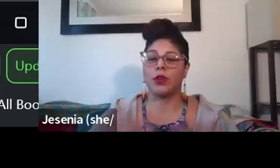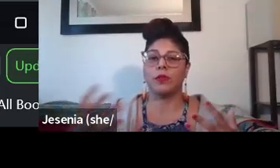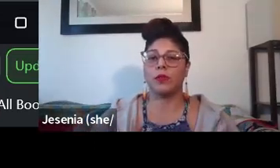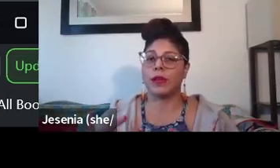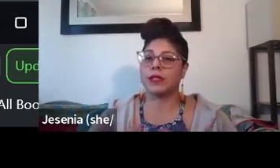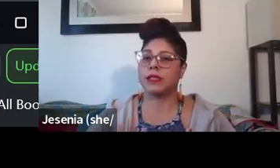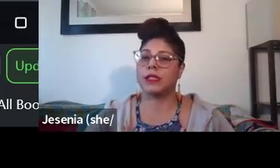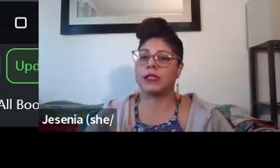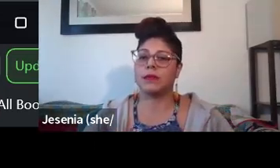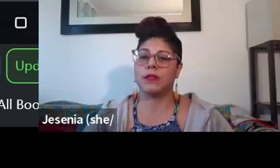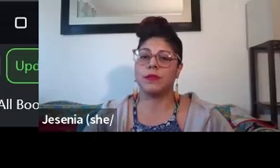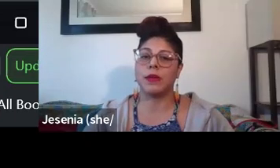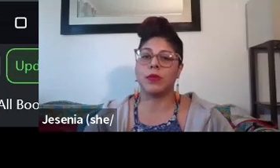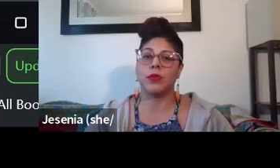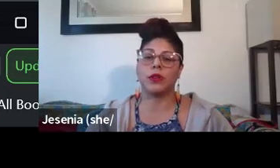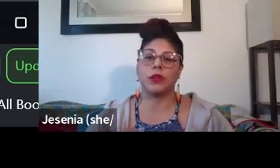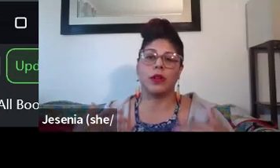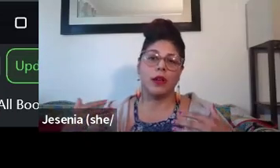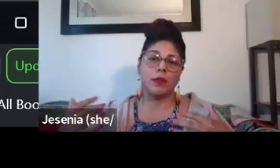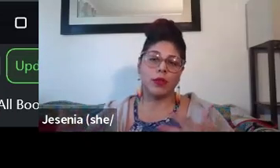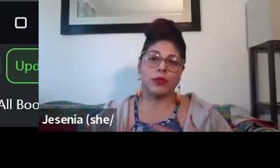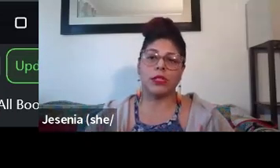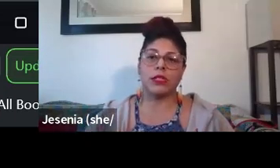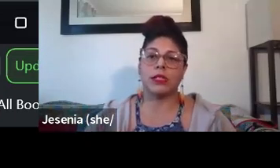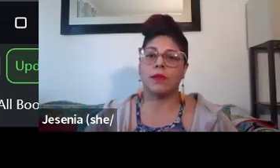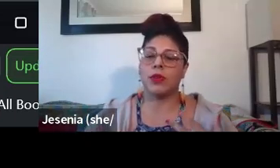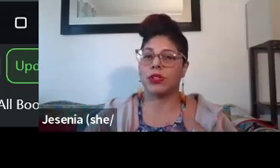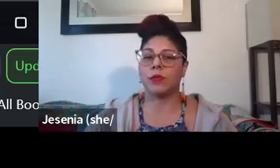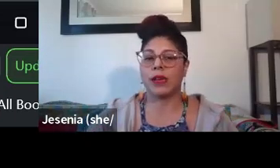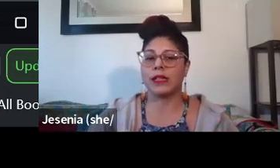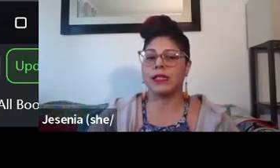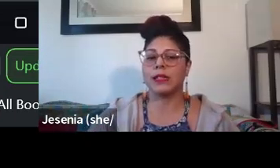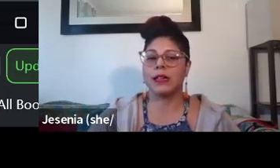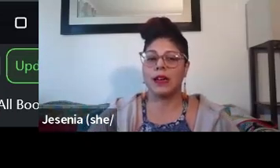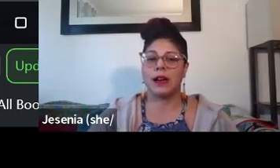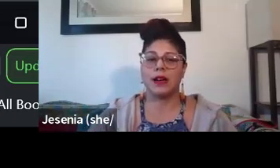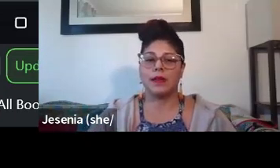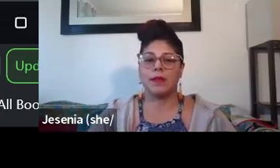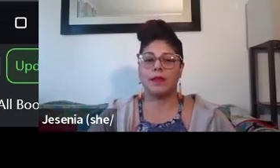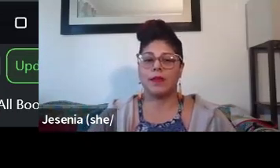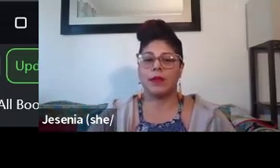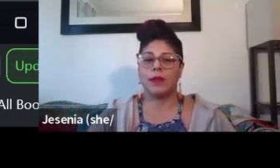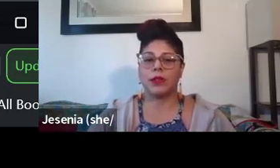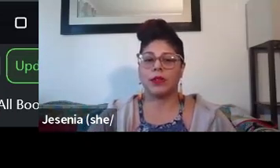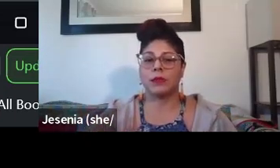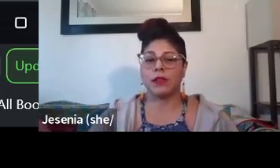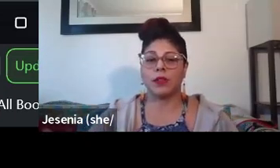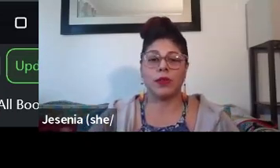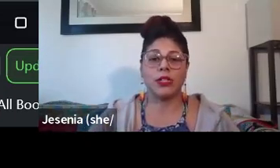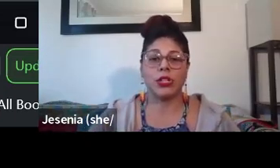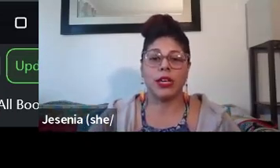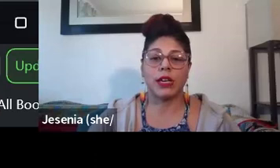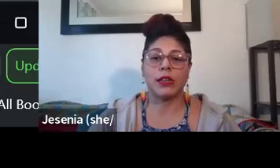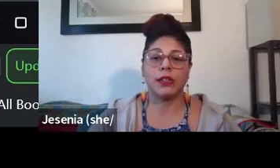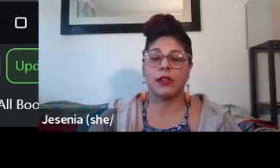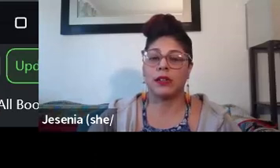on TikTok Live, we've had them on YouTube, we've done them in Twitch, and we've done them in GatherTown.